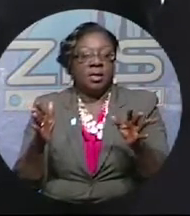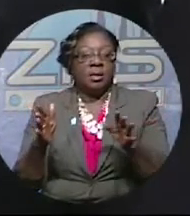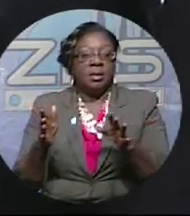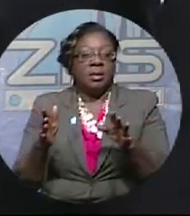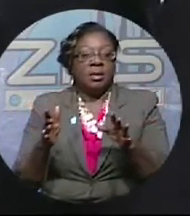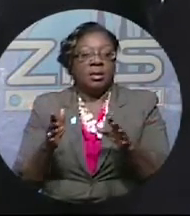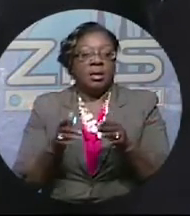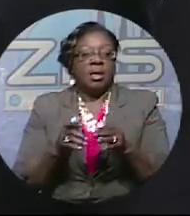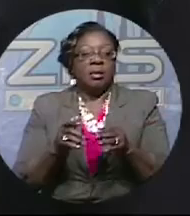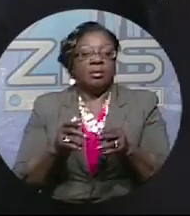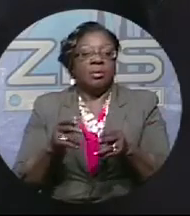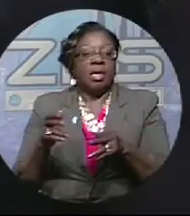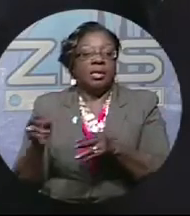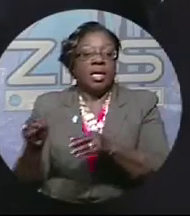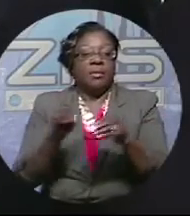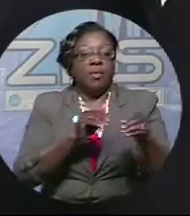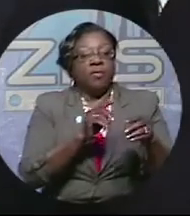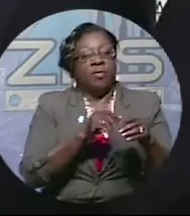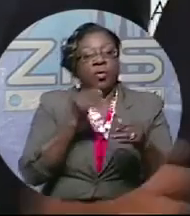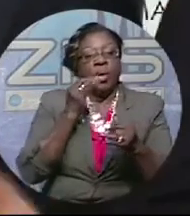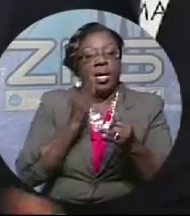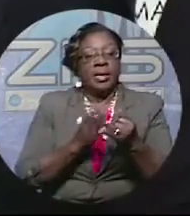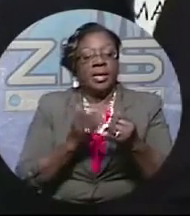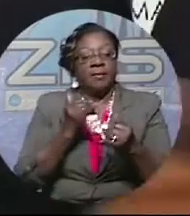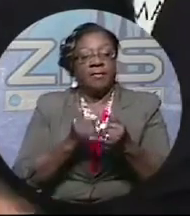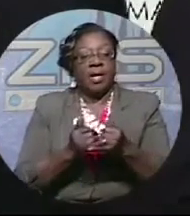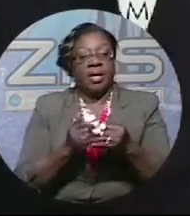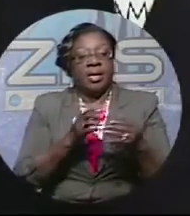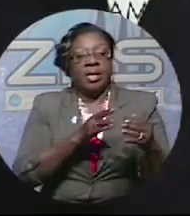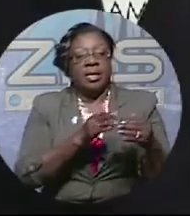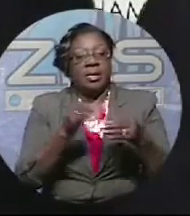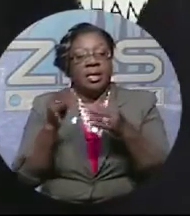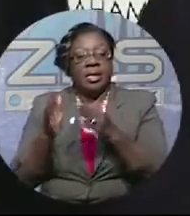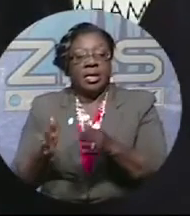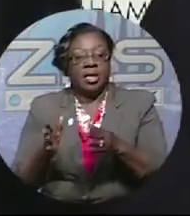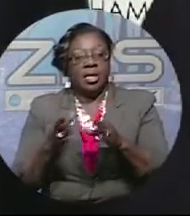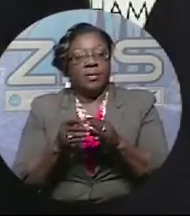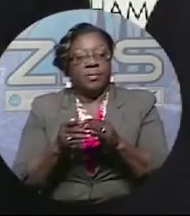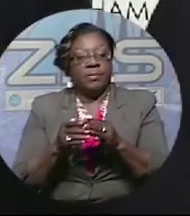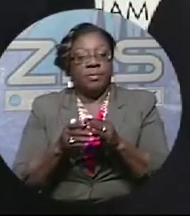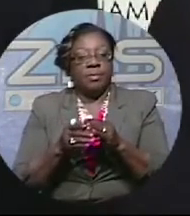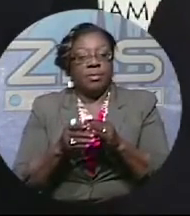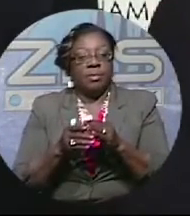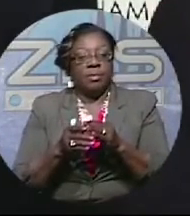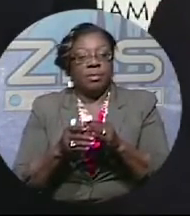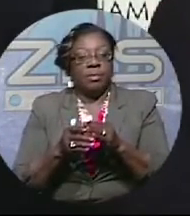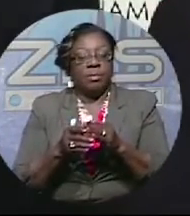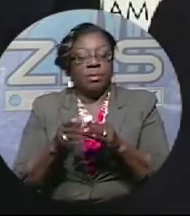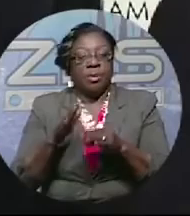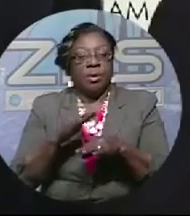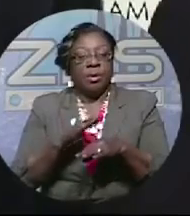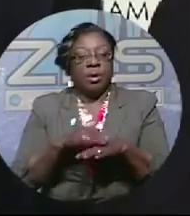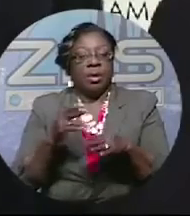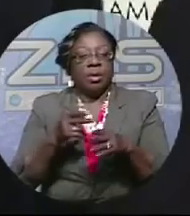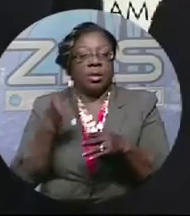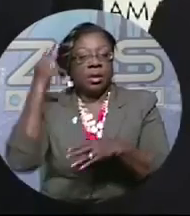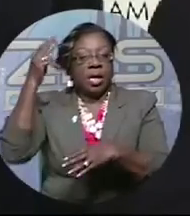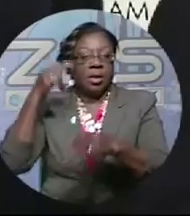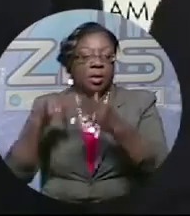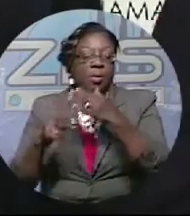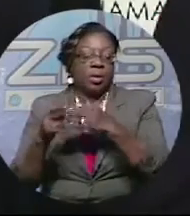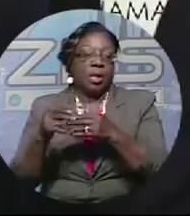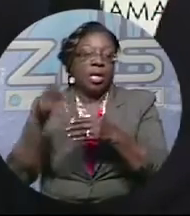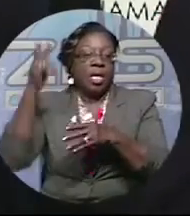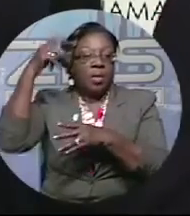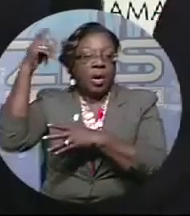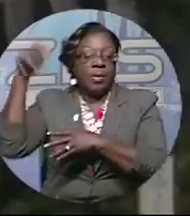to identify the new leadership, new ownership on the premises. The Prime Minister says they